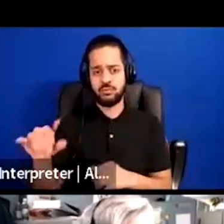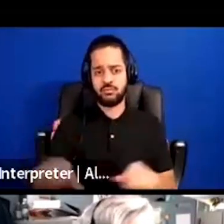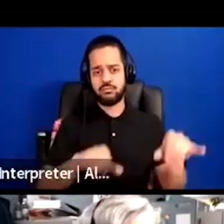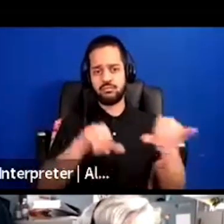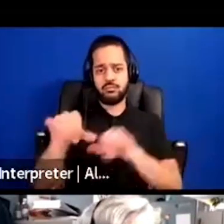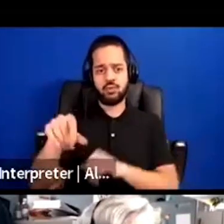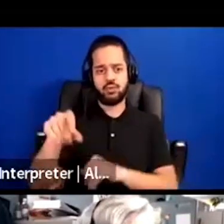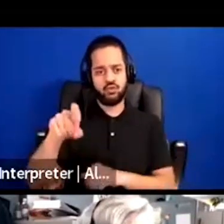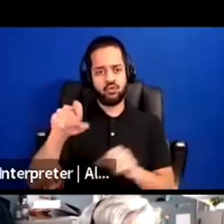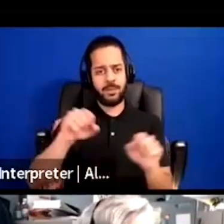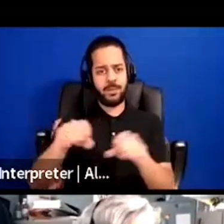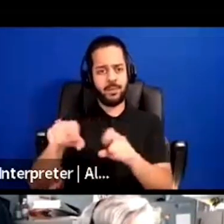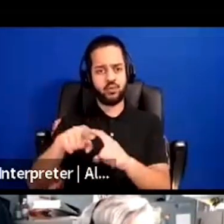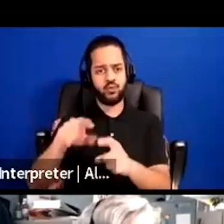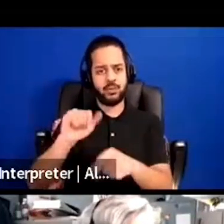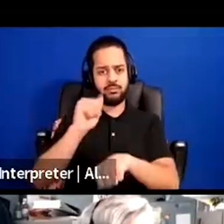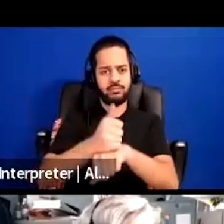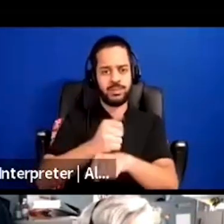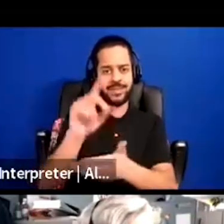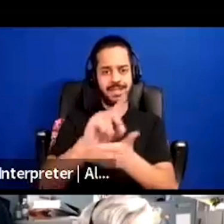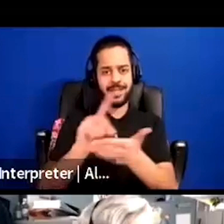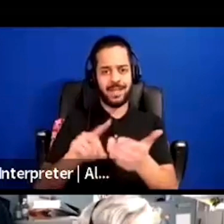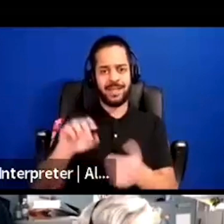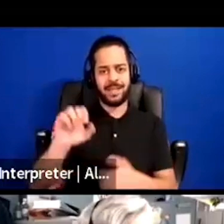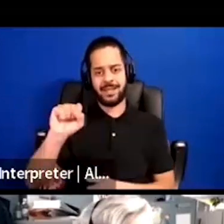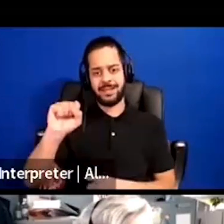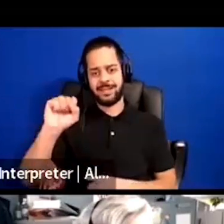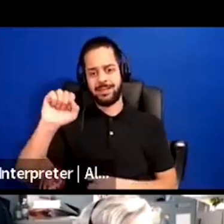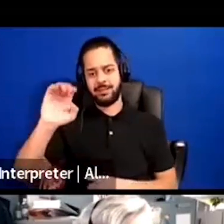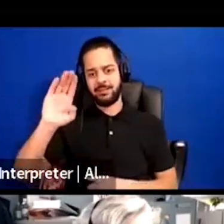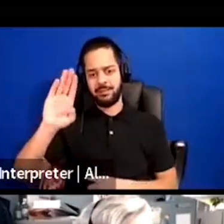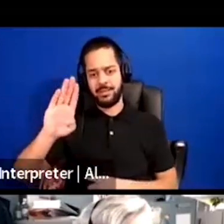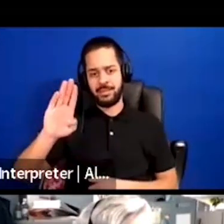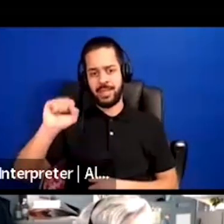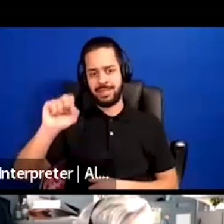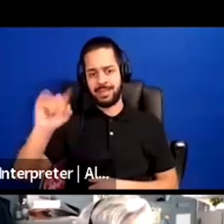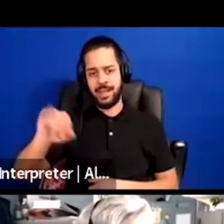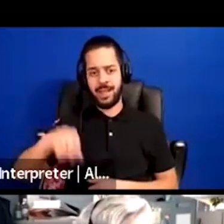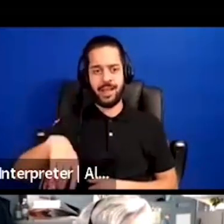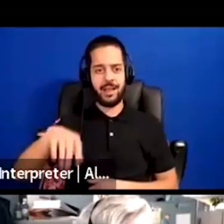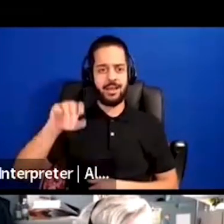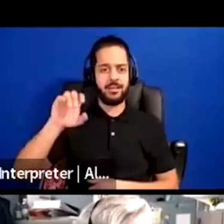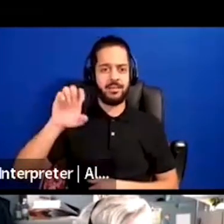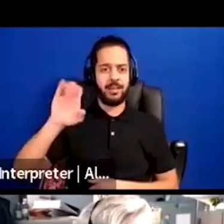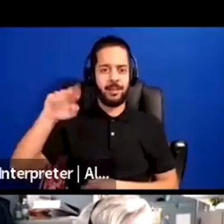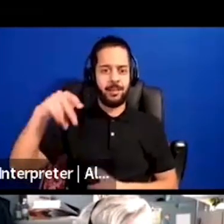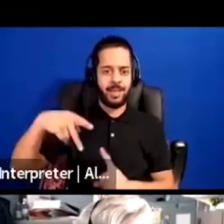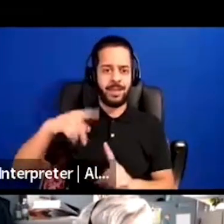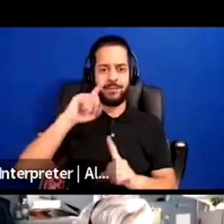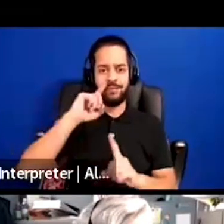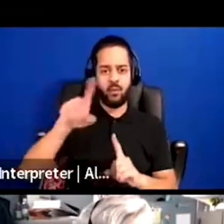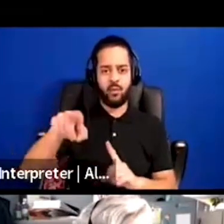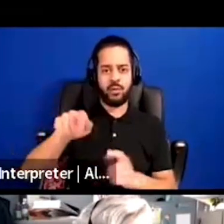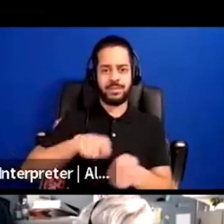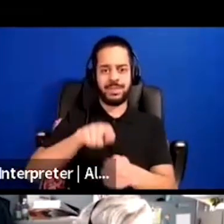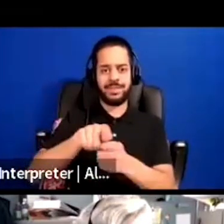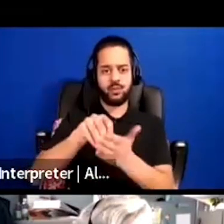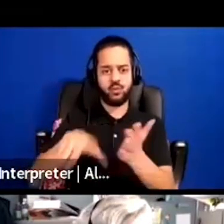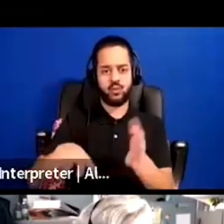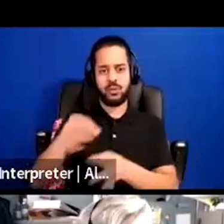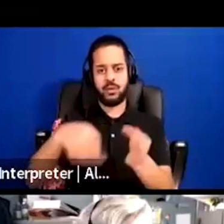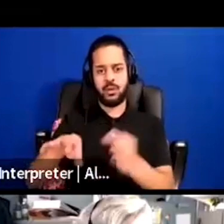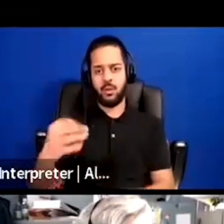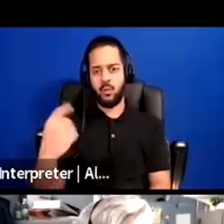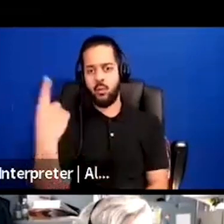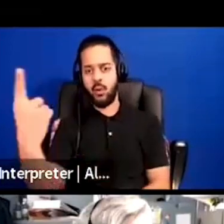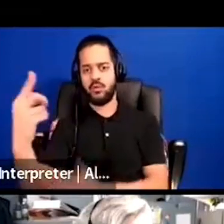SDI. It should be decided together as a team, again, like what that particular student needs. It shouldn't be, oh, that's that person's